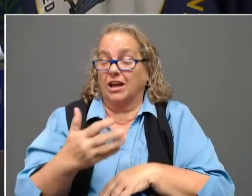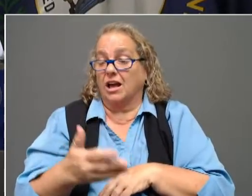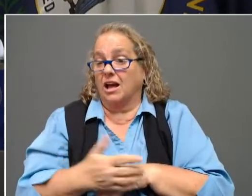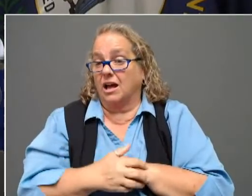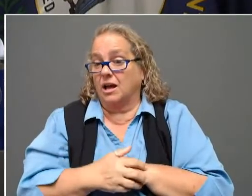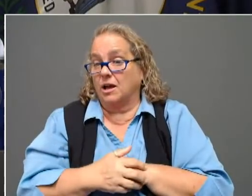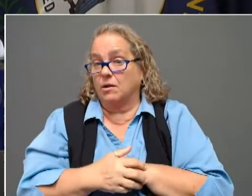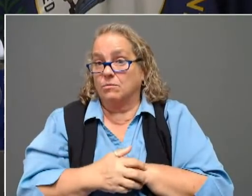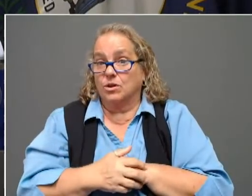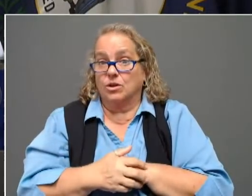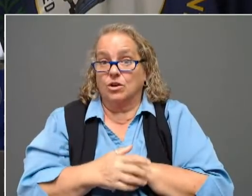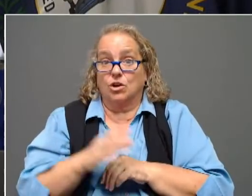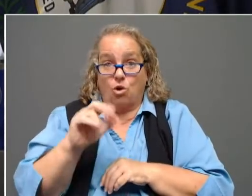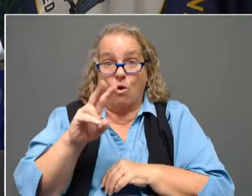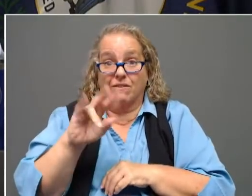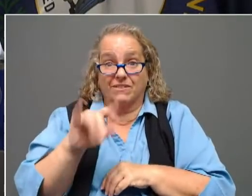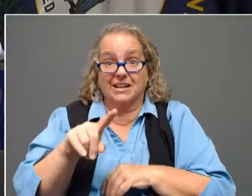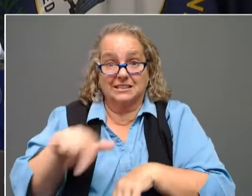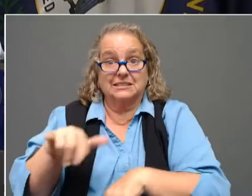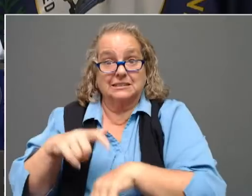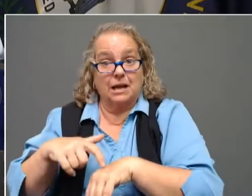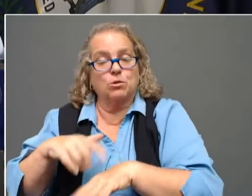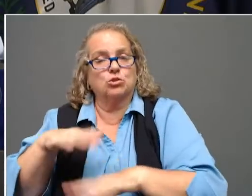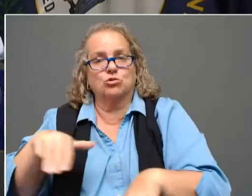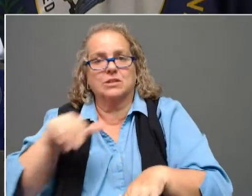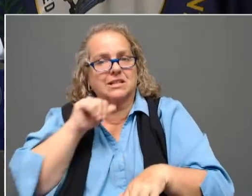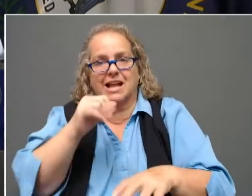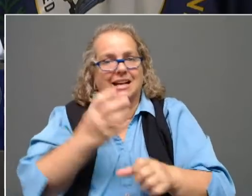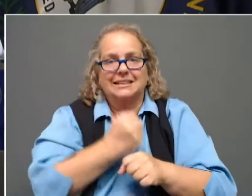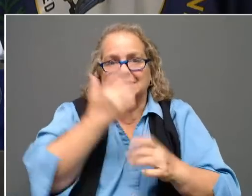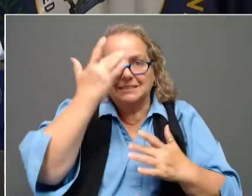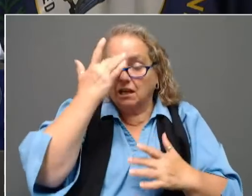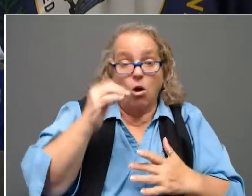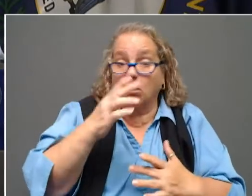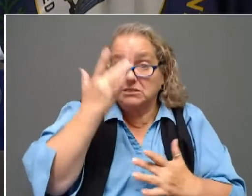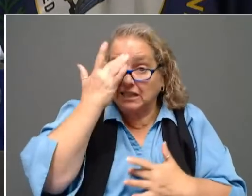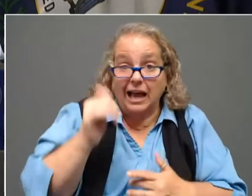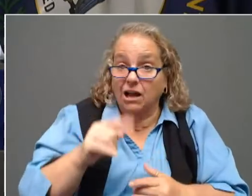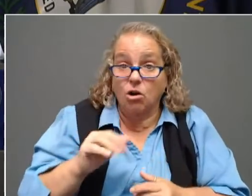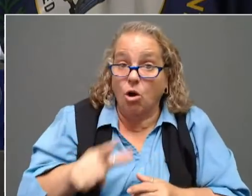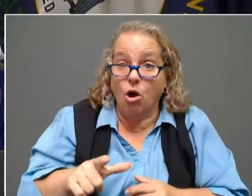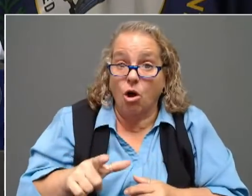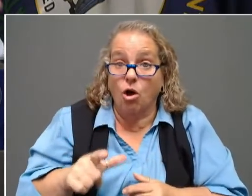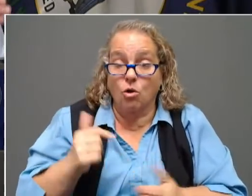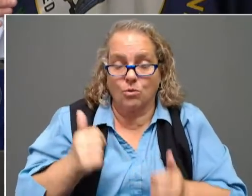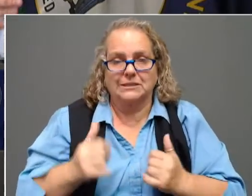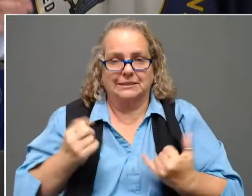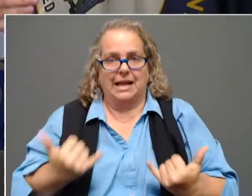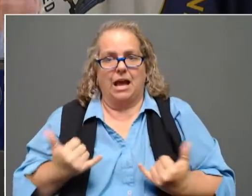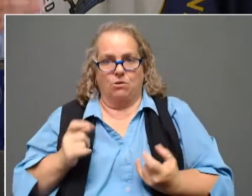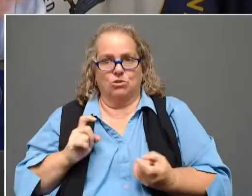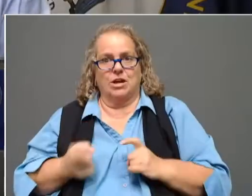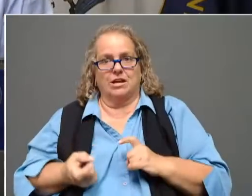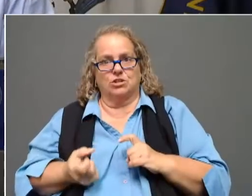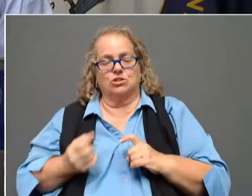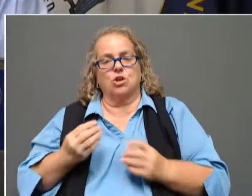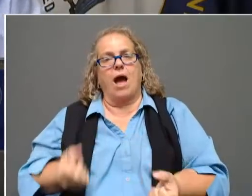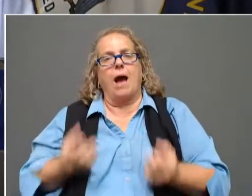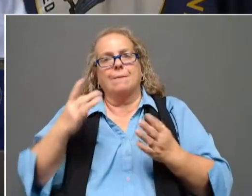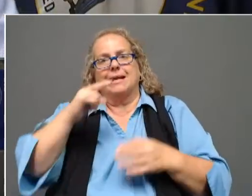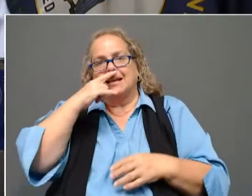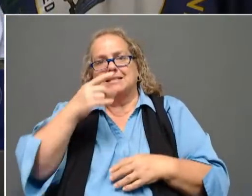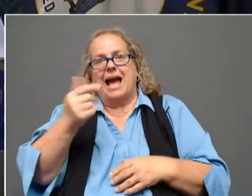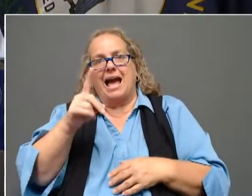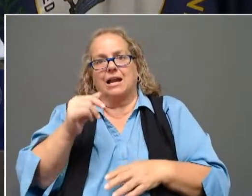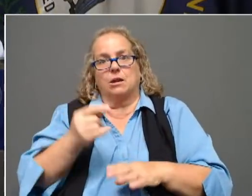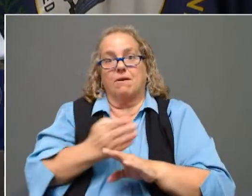versions of COVID, they didn't get sick or sick at all. Which is changing, and so how many kids may have had it before versus how